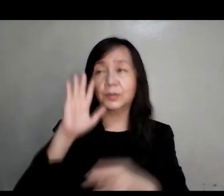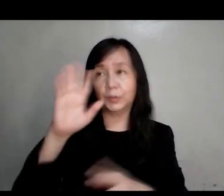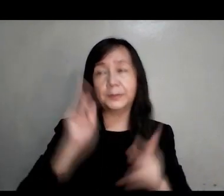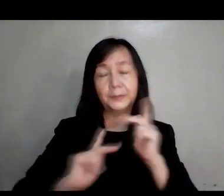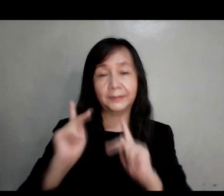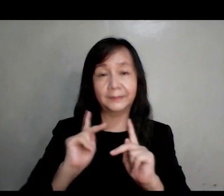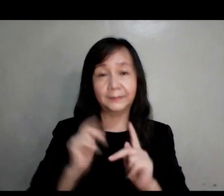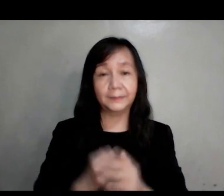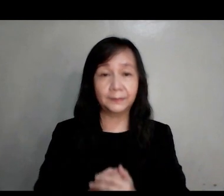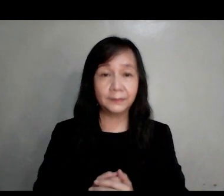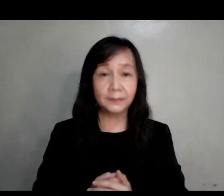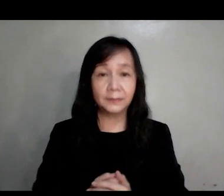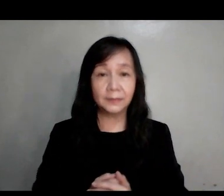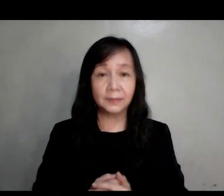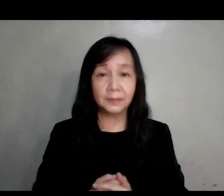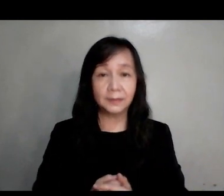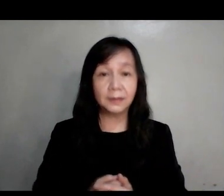Lord, listen to your people.